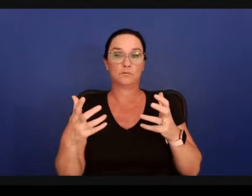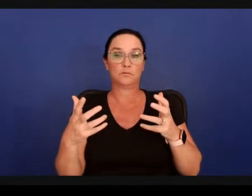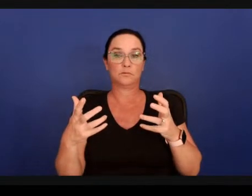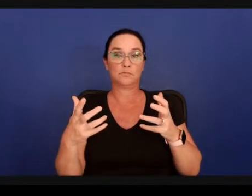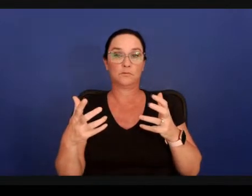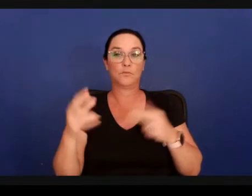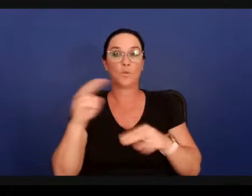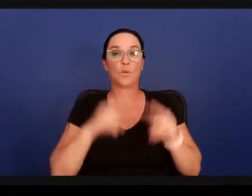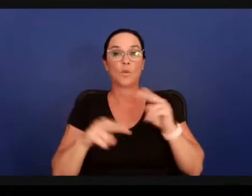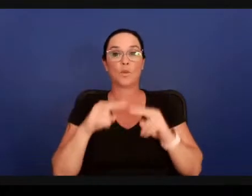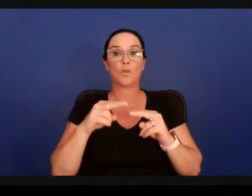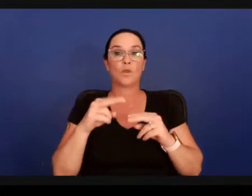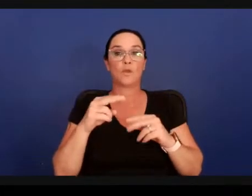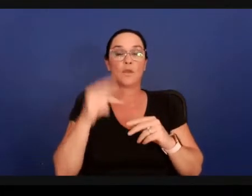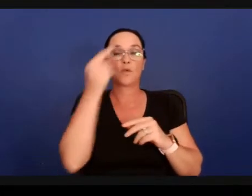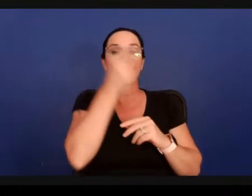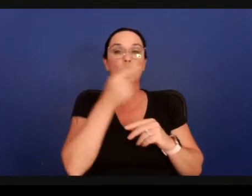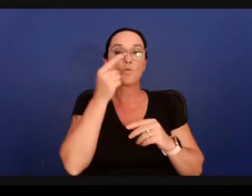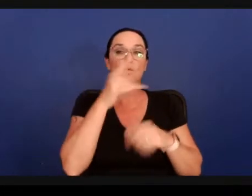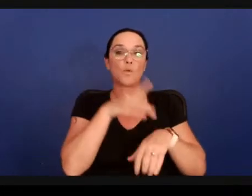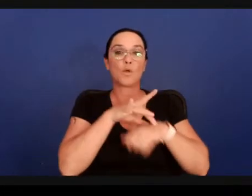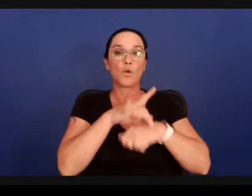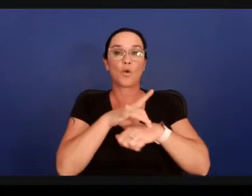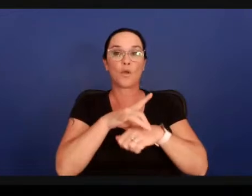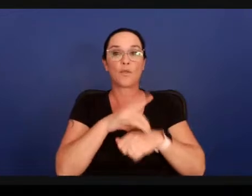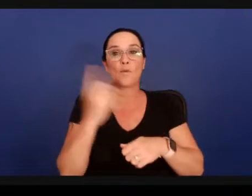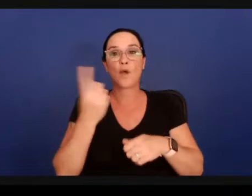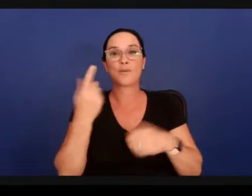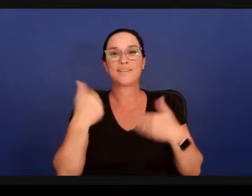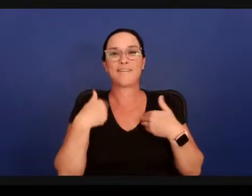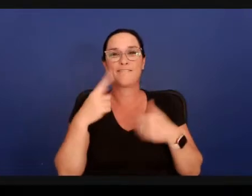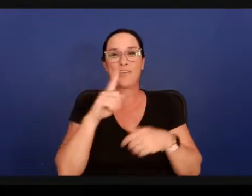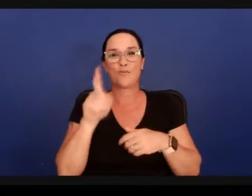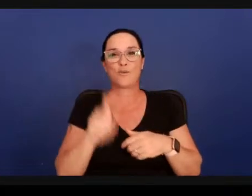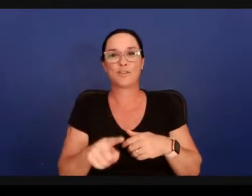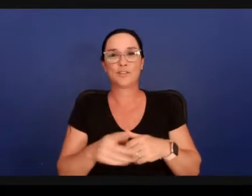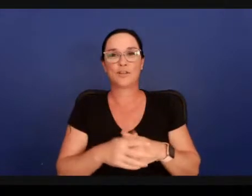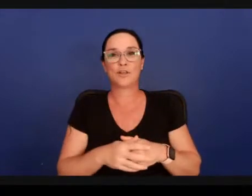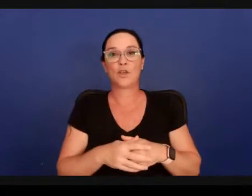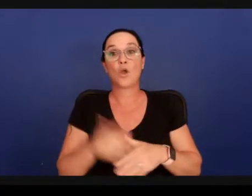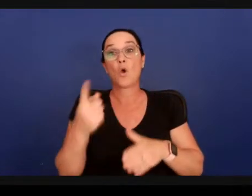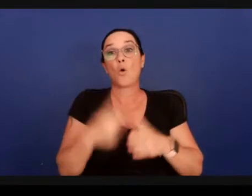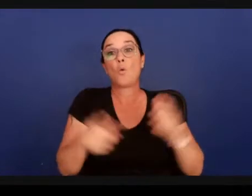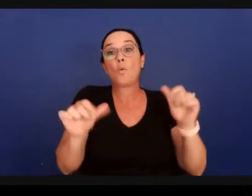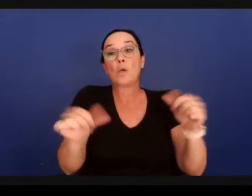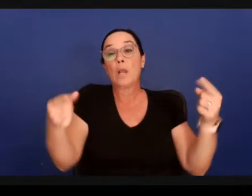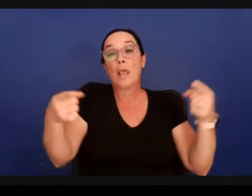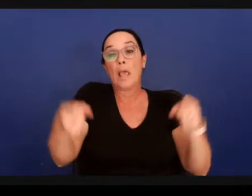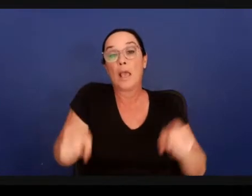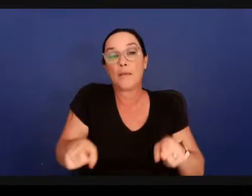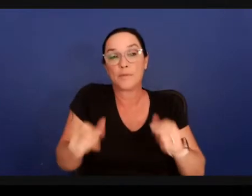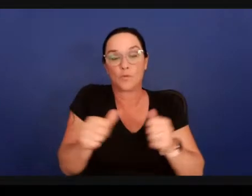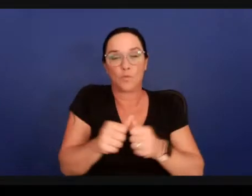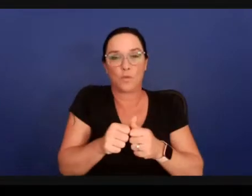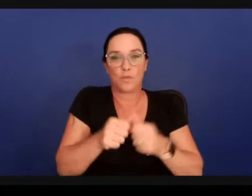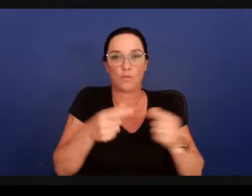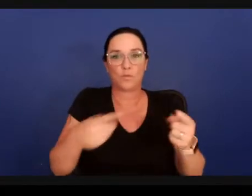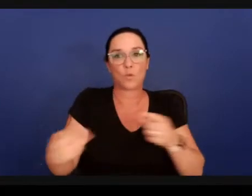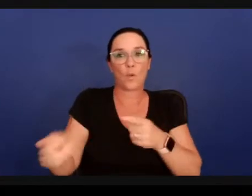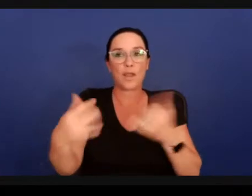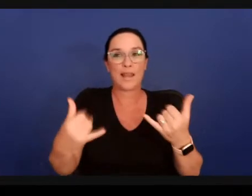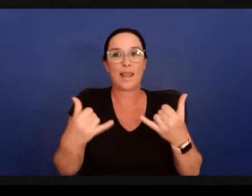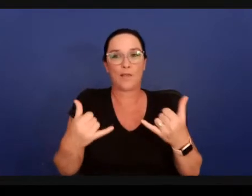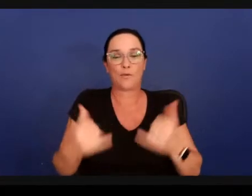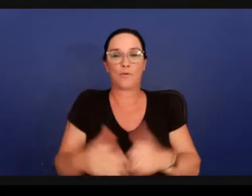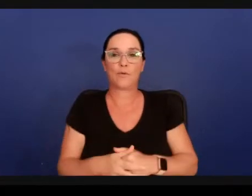here and answer one of the questions that we always get is what possibly could happen with what's going on now. And I thought what I would do today